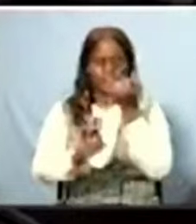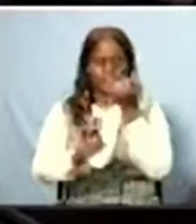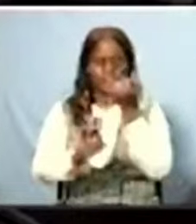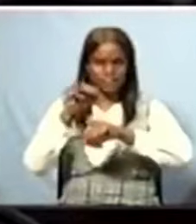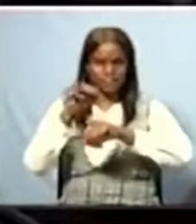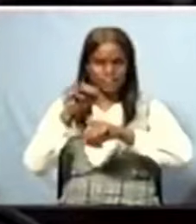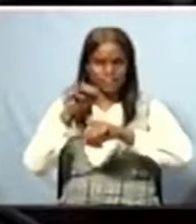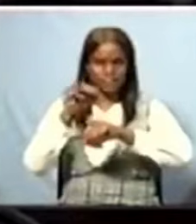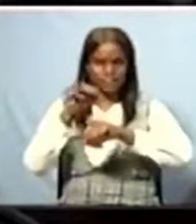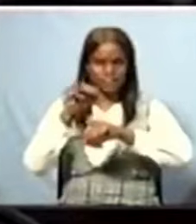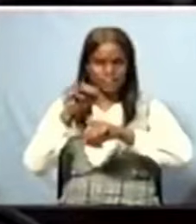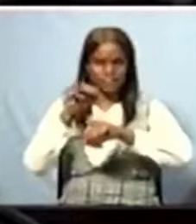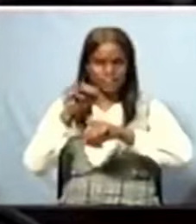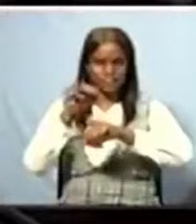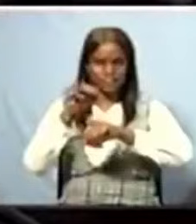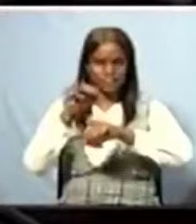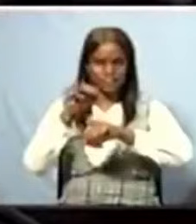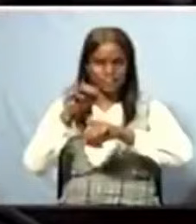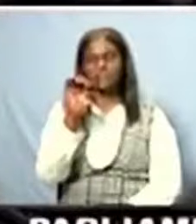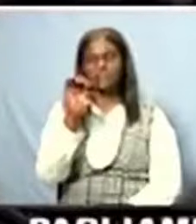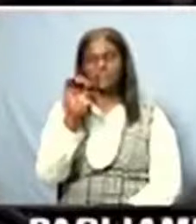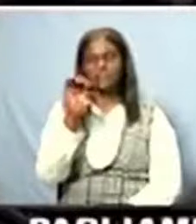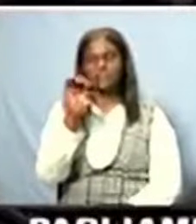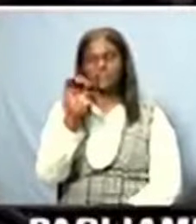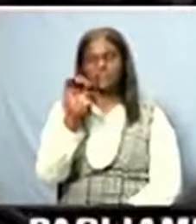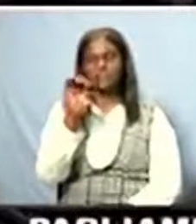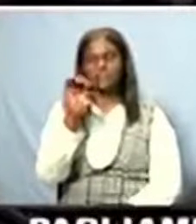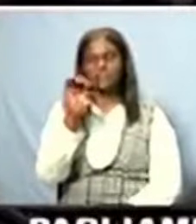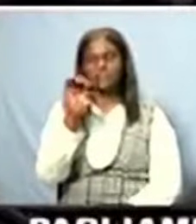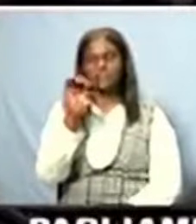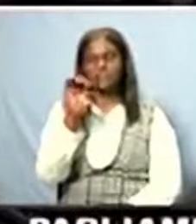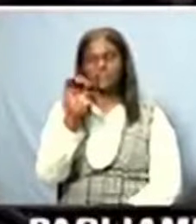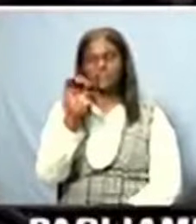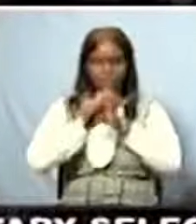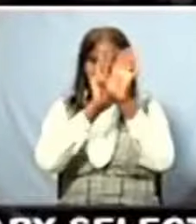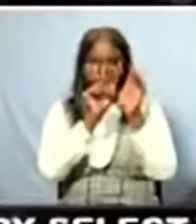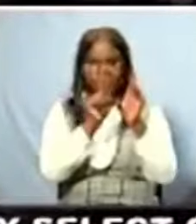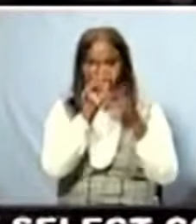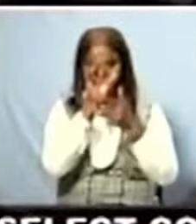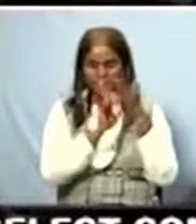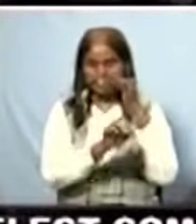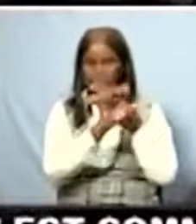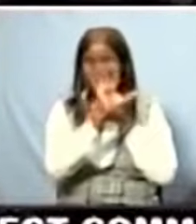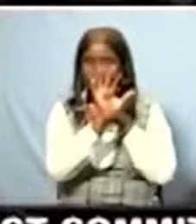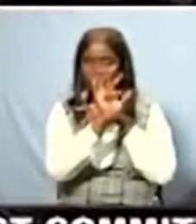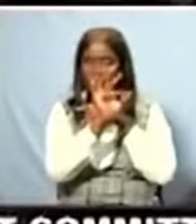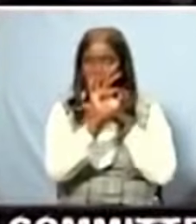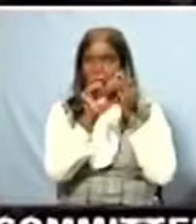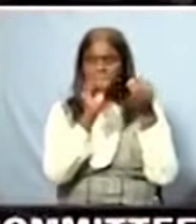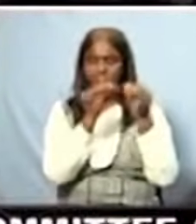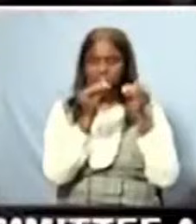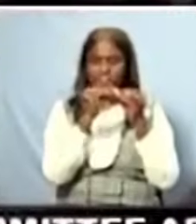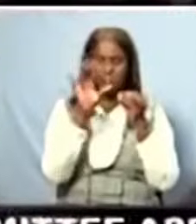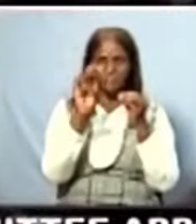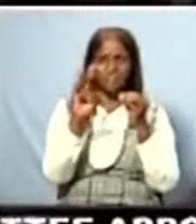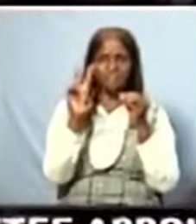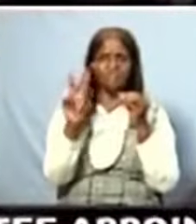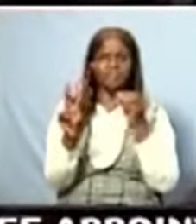Serenje District. And my point of clarification is on Clause 9, Amendment of Article number